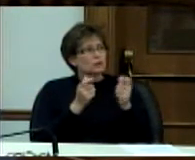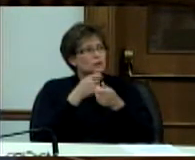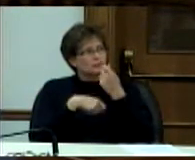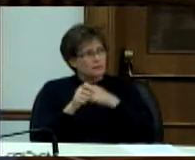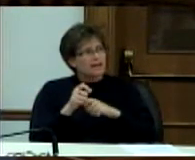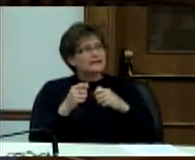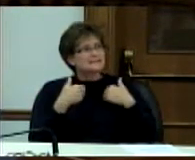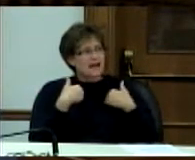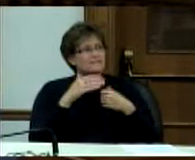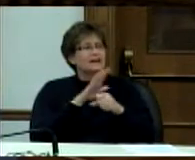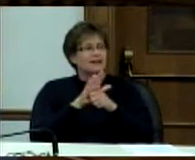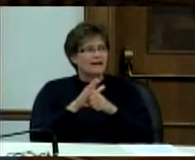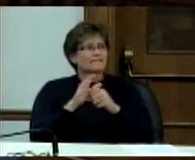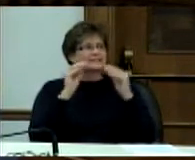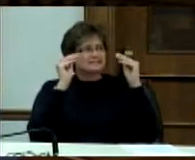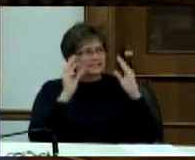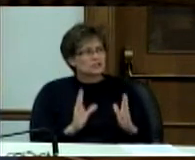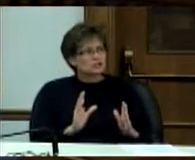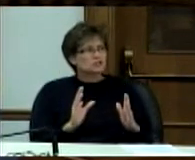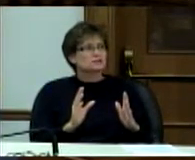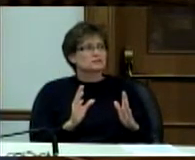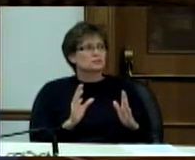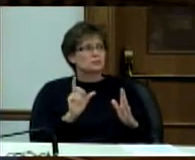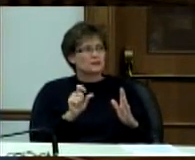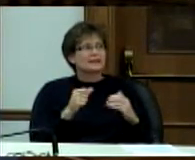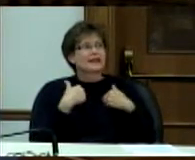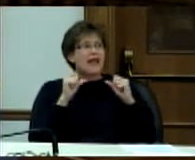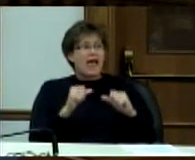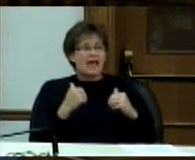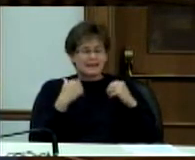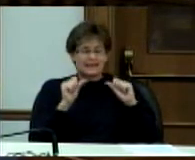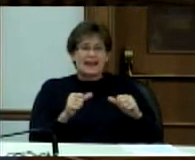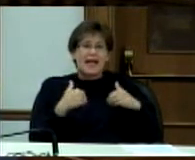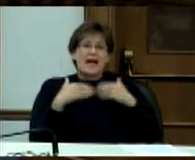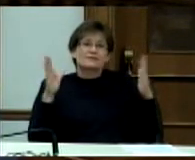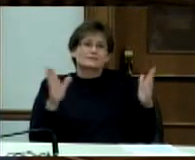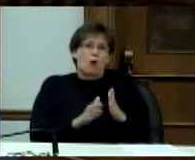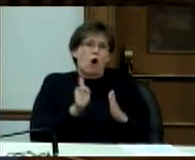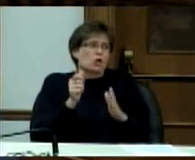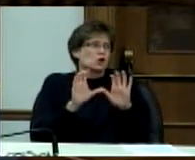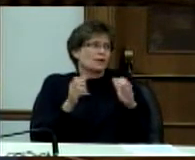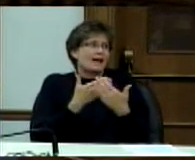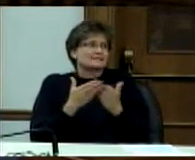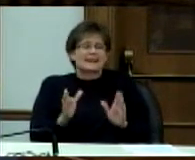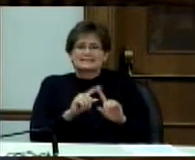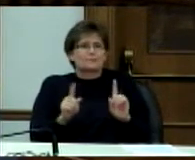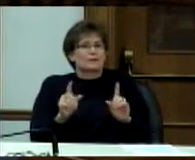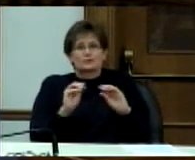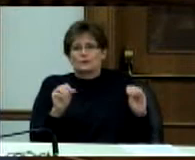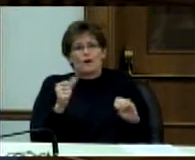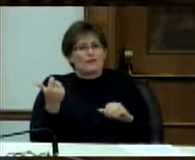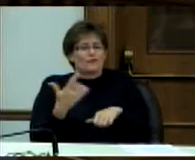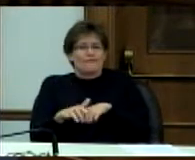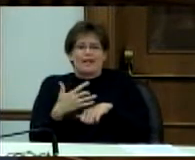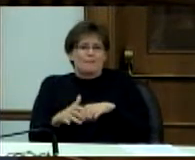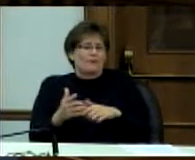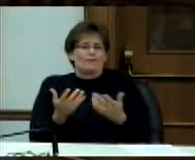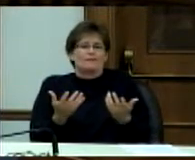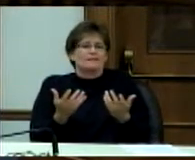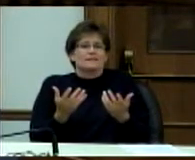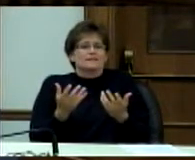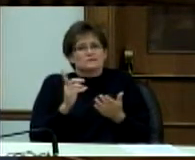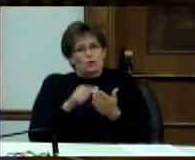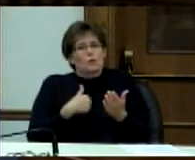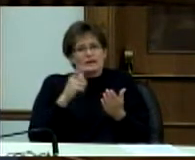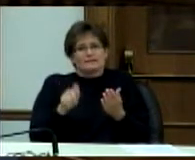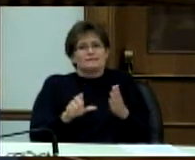take up the place of having enough teachers to have smaller class sizes. But I think with the money we had available this year, this was what